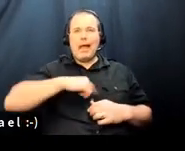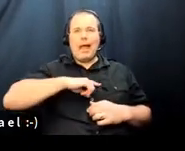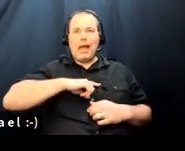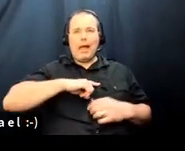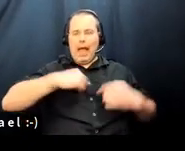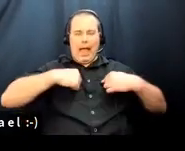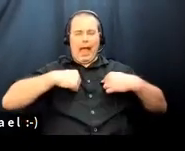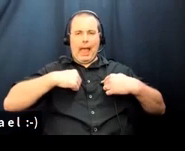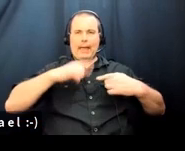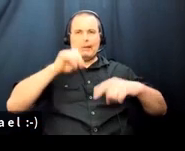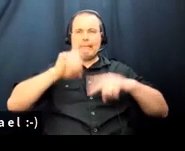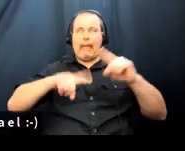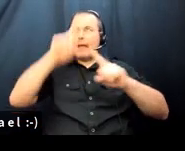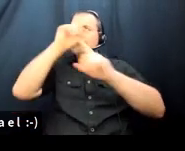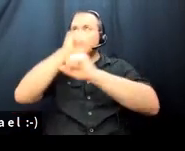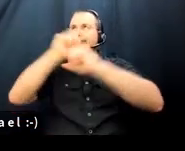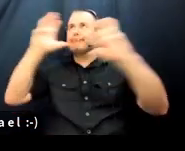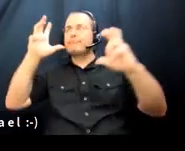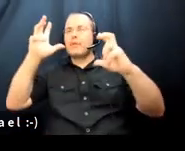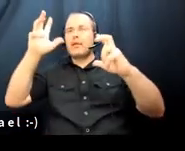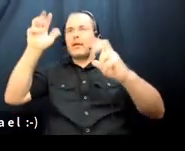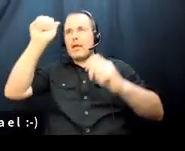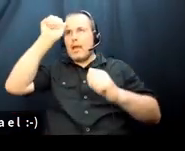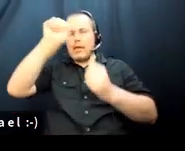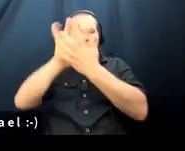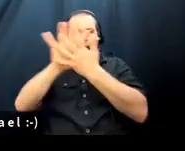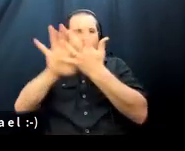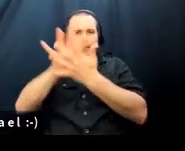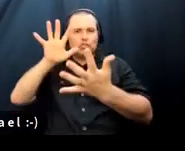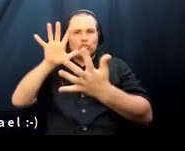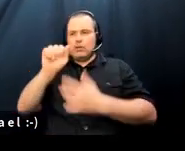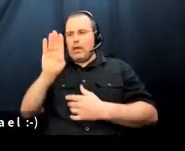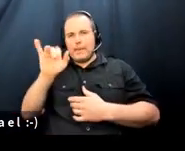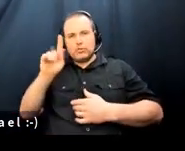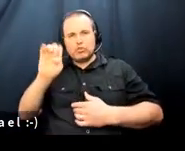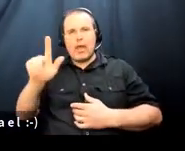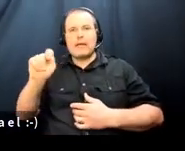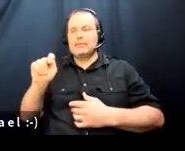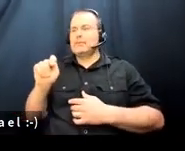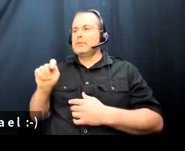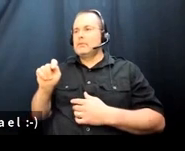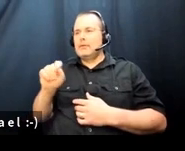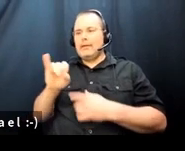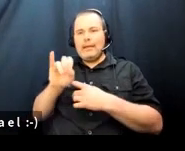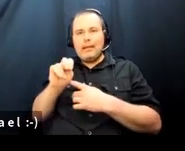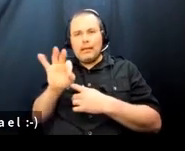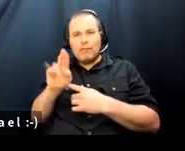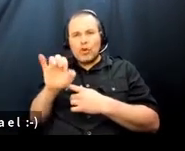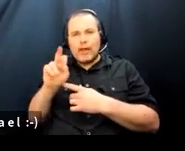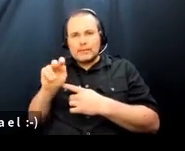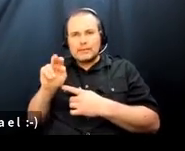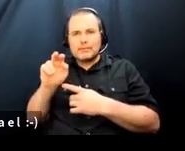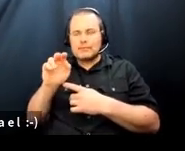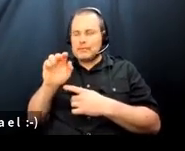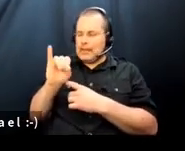do abstract inferential thinking. Now, let me put that in a developmental perspective. Concrete, literal